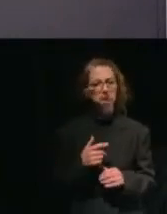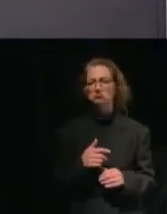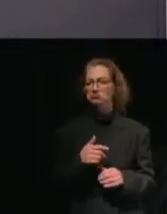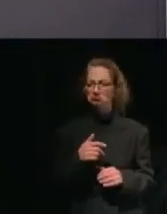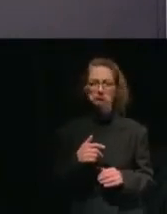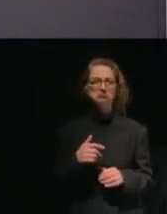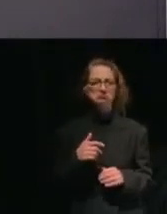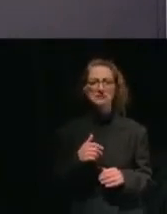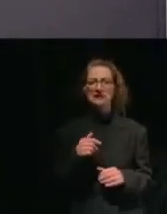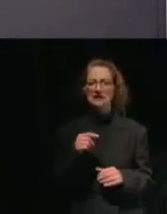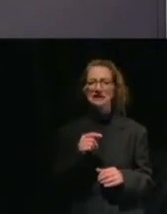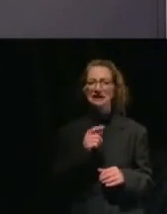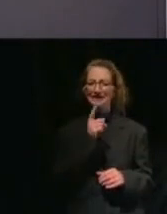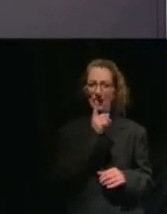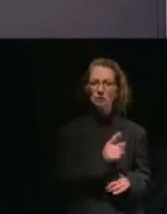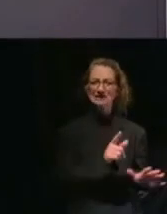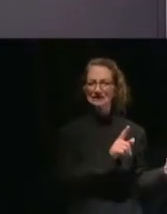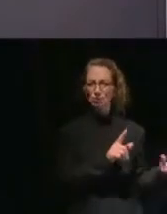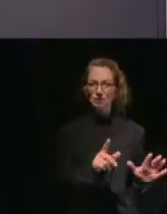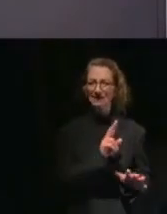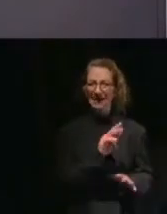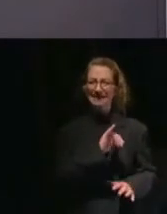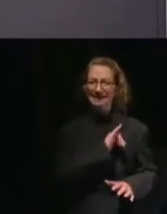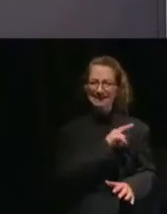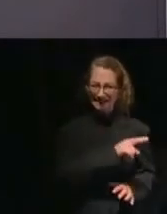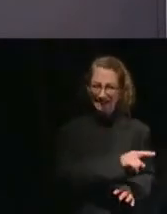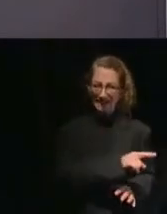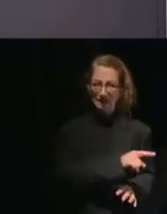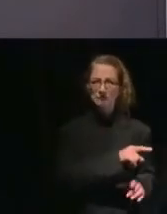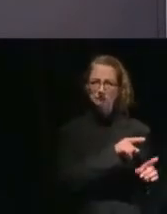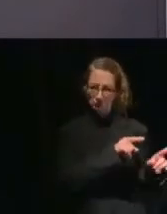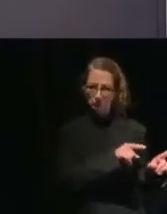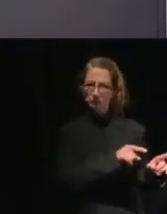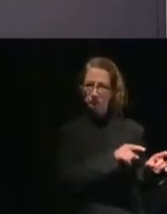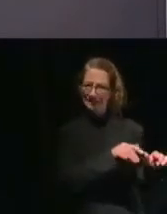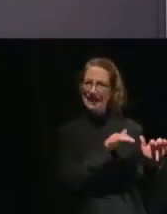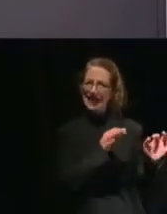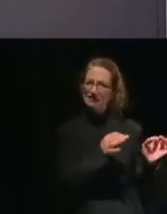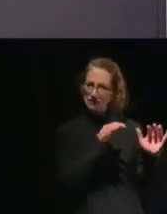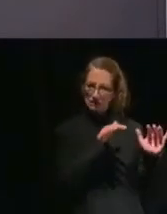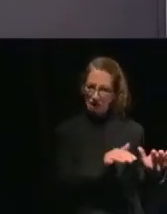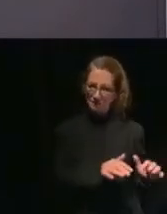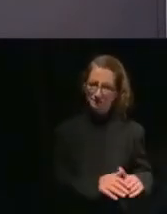parties. There's a reason why so many people participated.